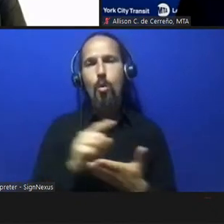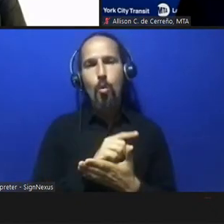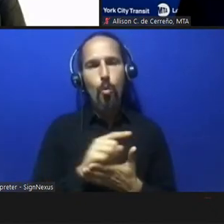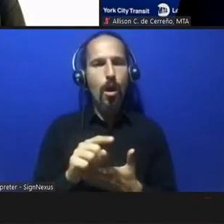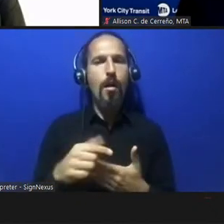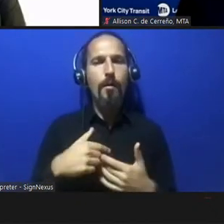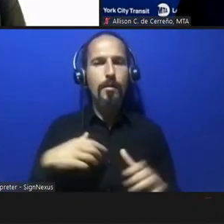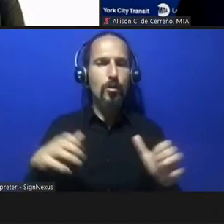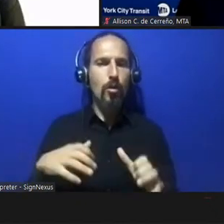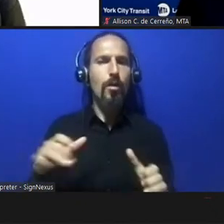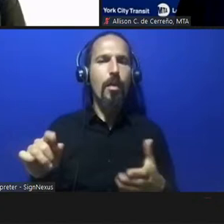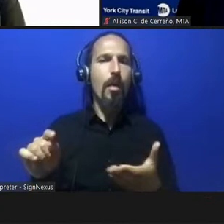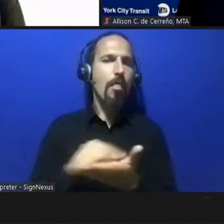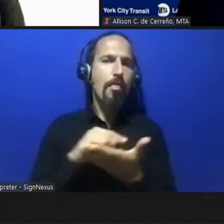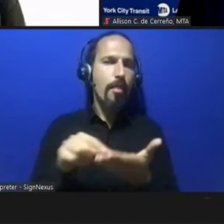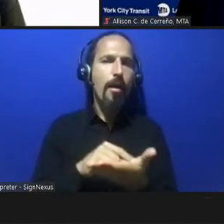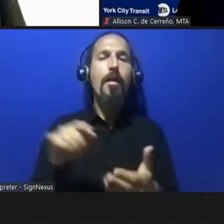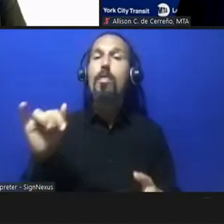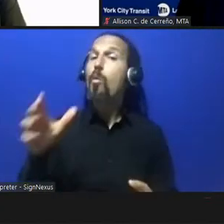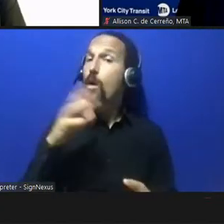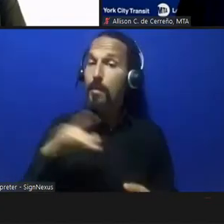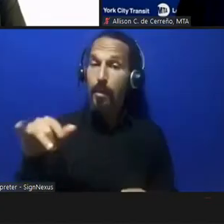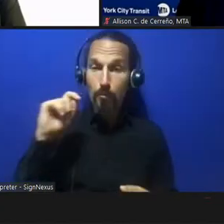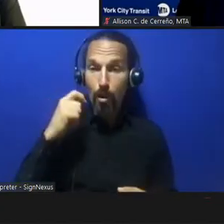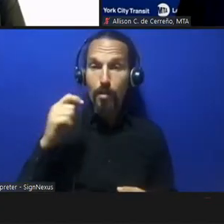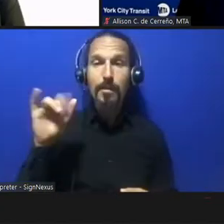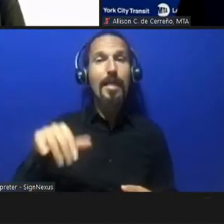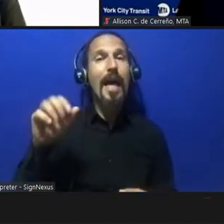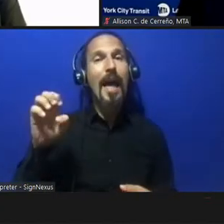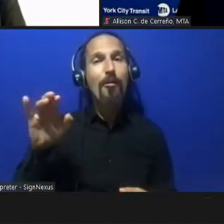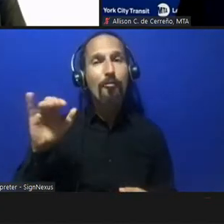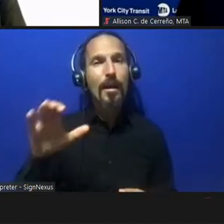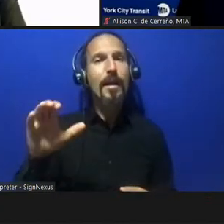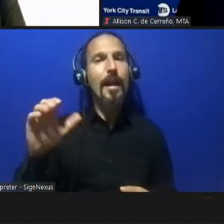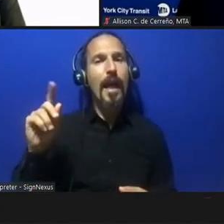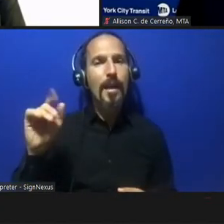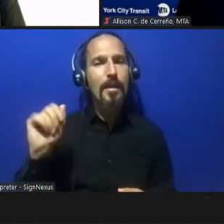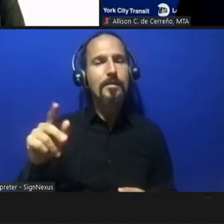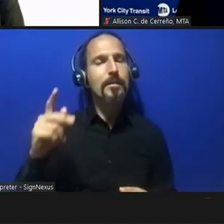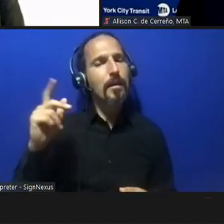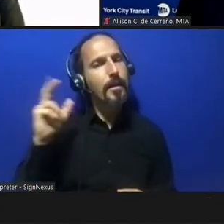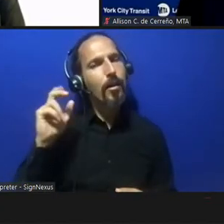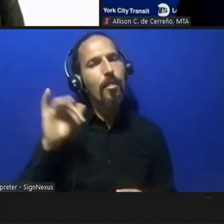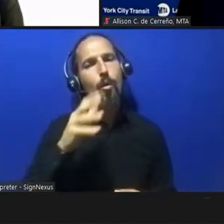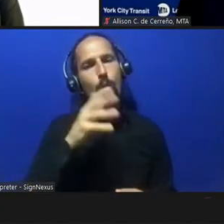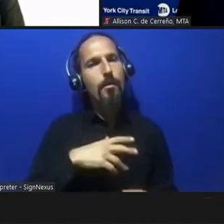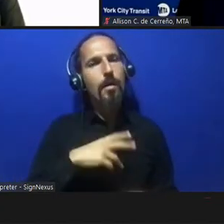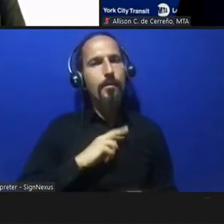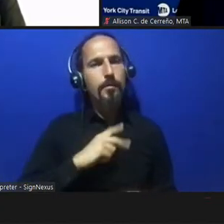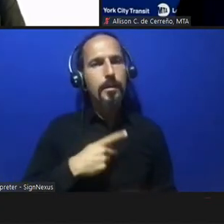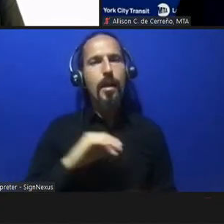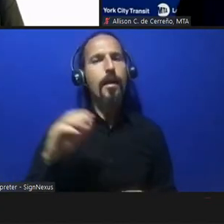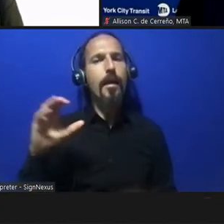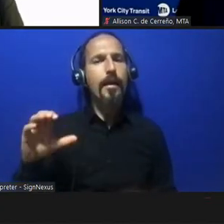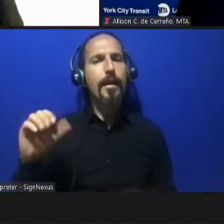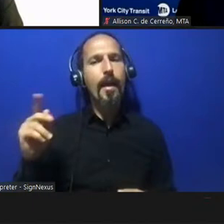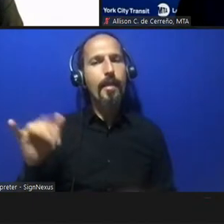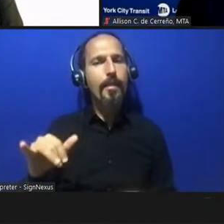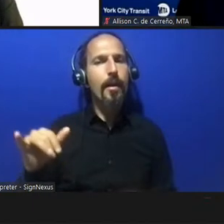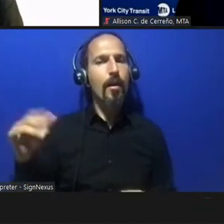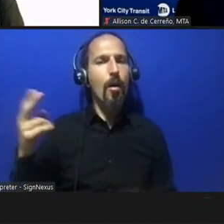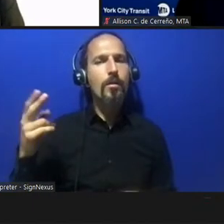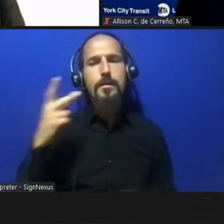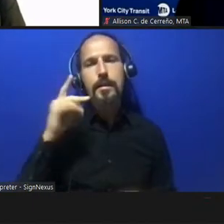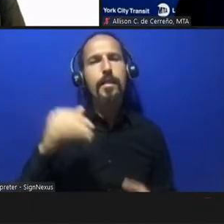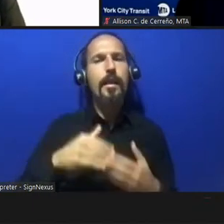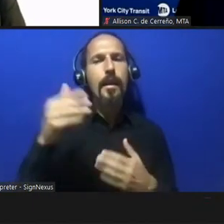i'll be doing this the woman from the bronx was very upset eric adams should hear how upset that woman from the bronx was and so she kathy hulchel i'll see you at the